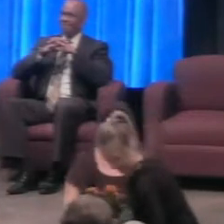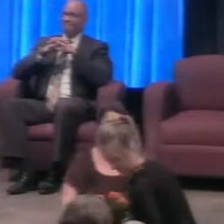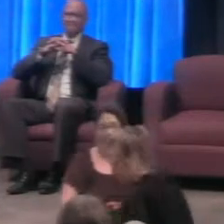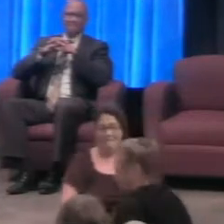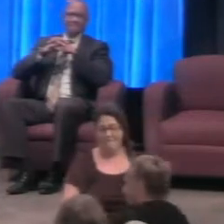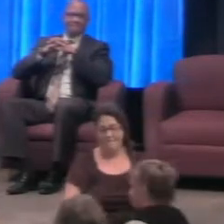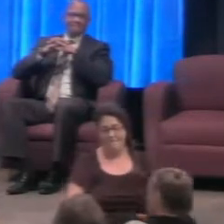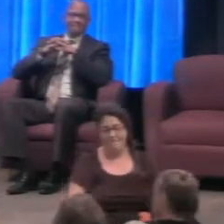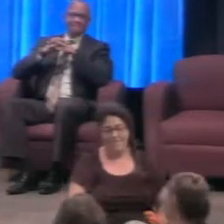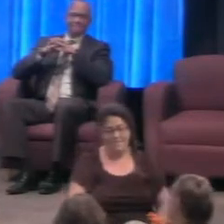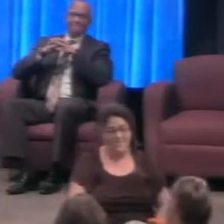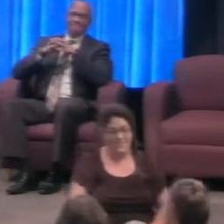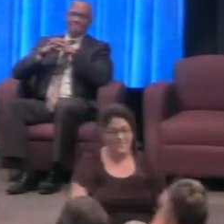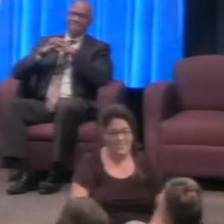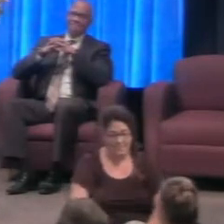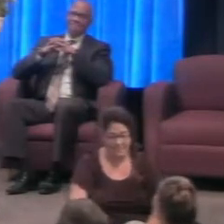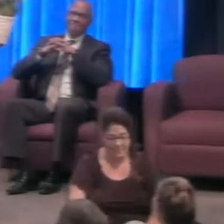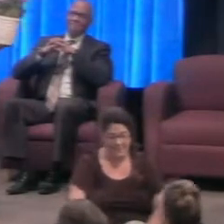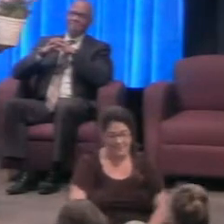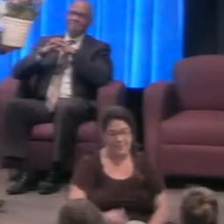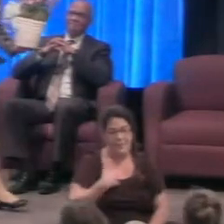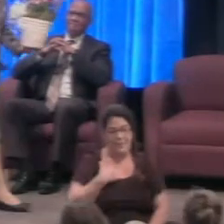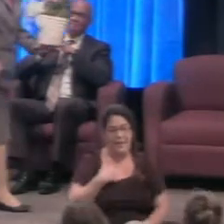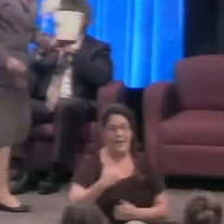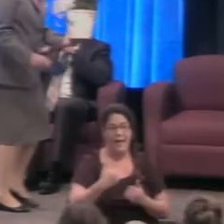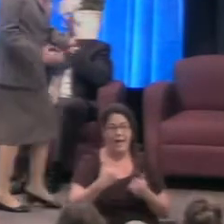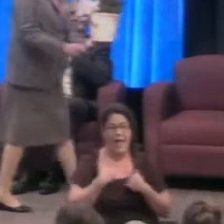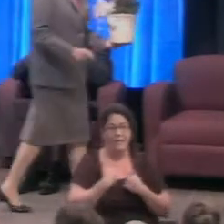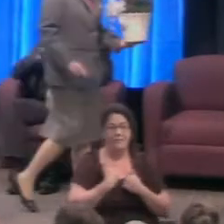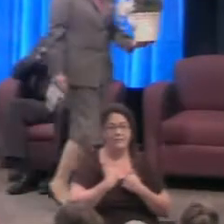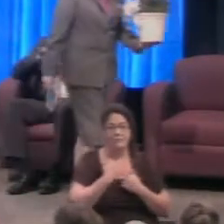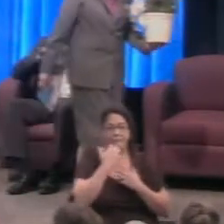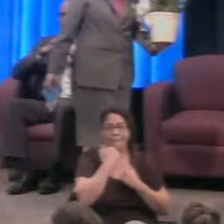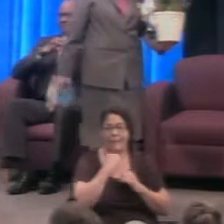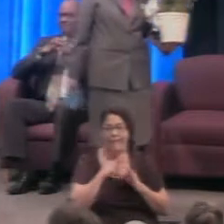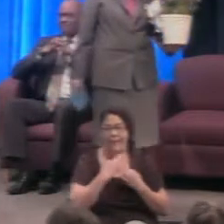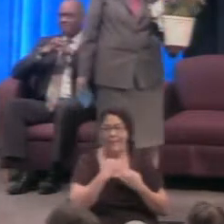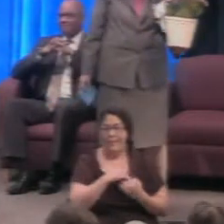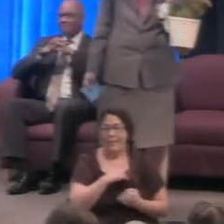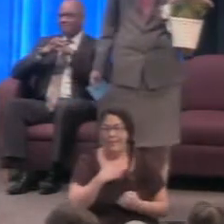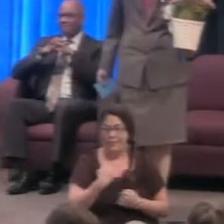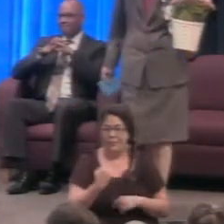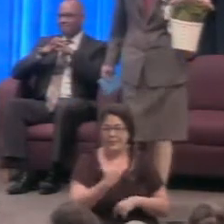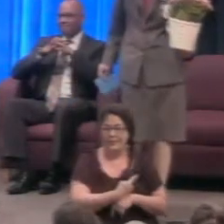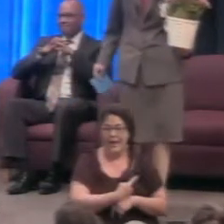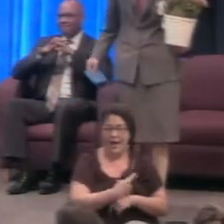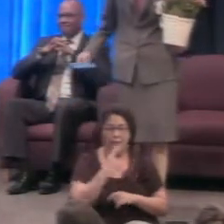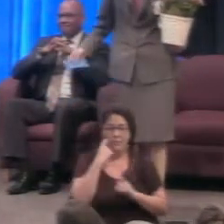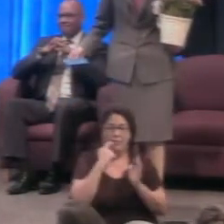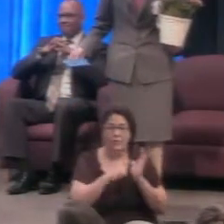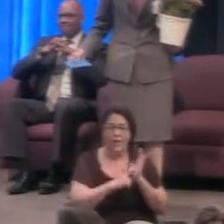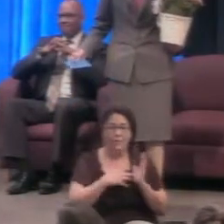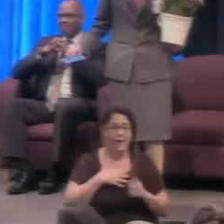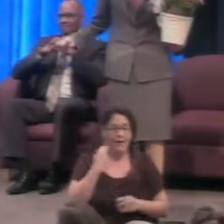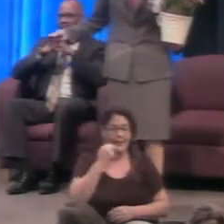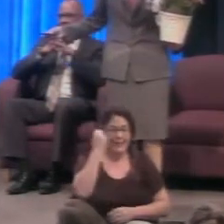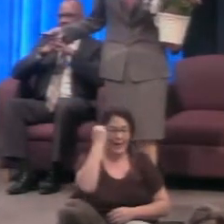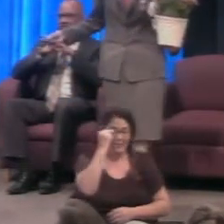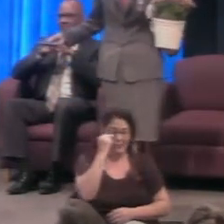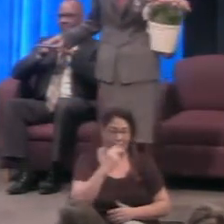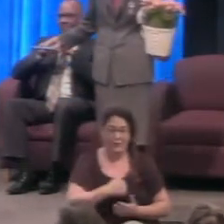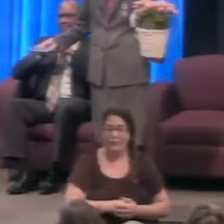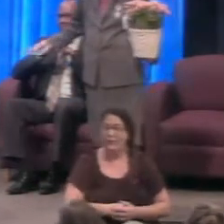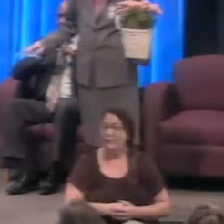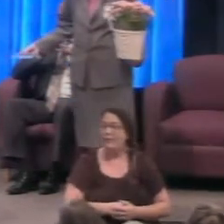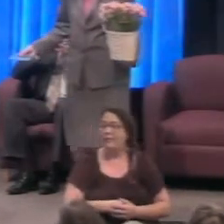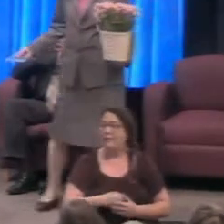And I have some dear family here today. I want to recognize both my niece and my nephew, both